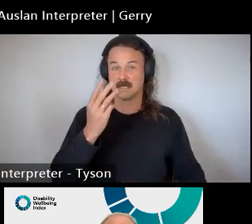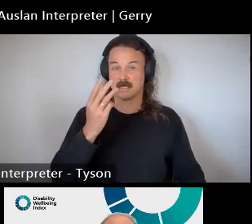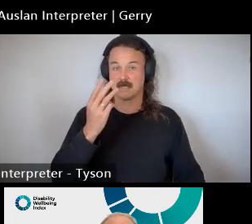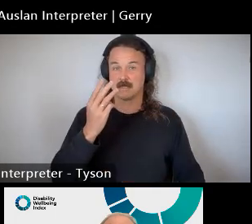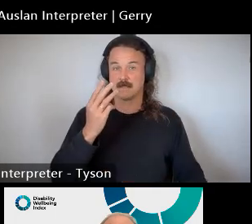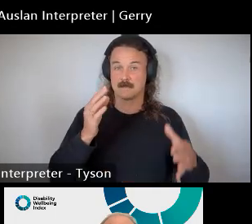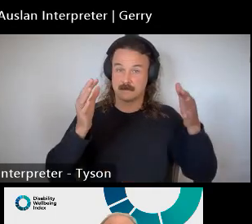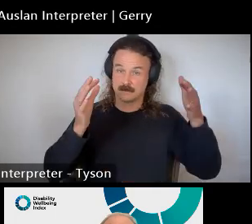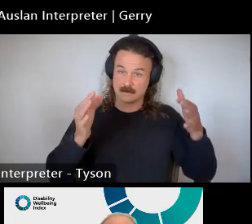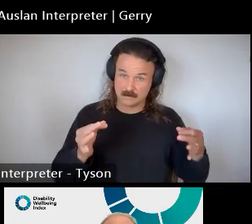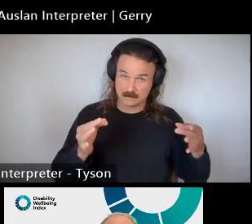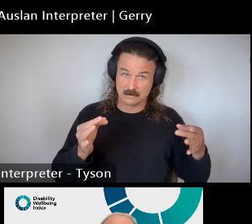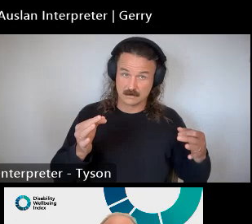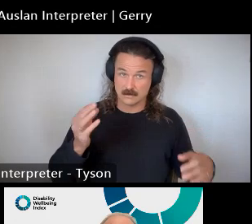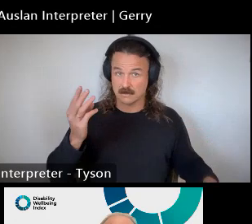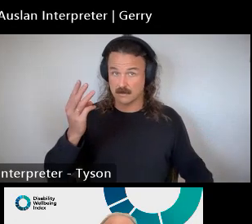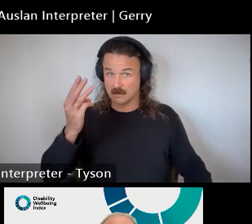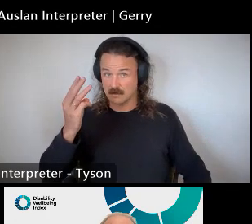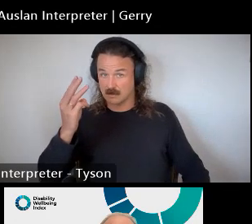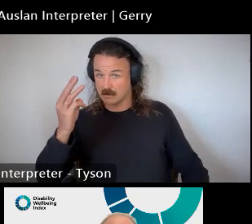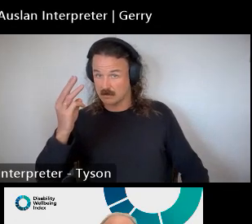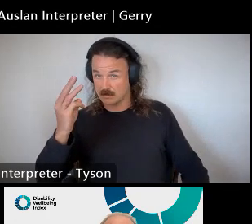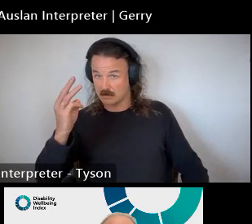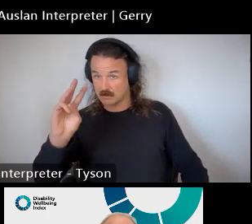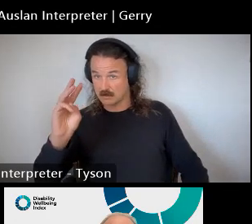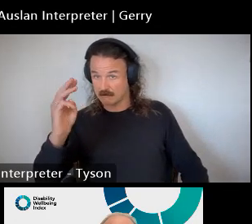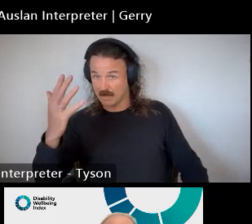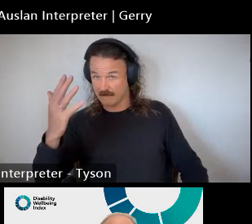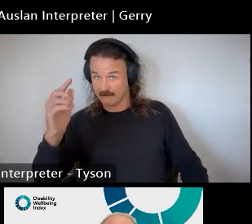bring onwards to the quantitative testing.